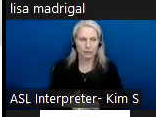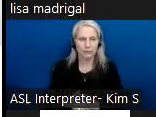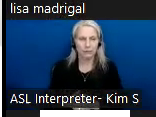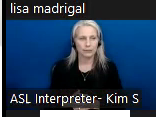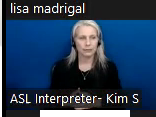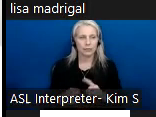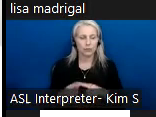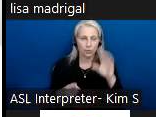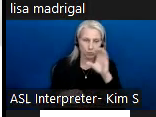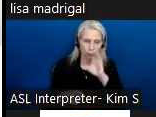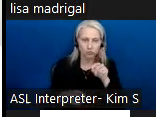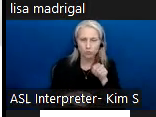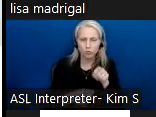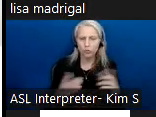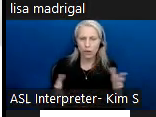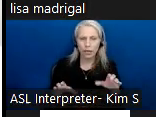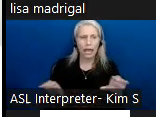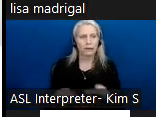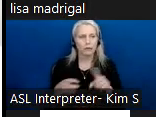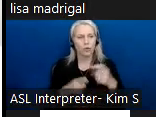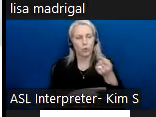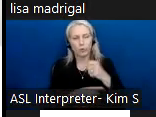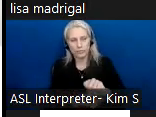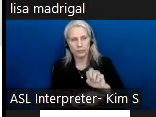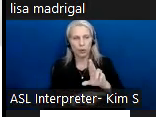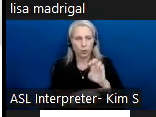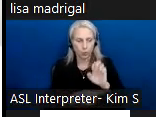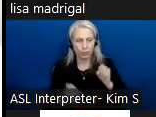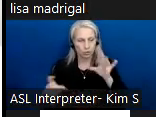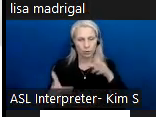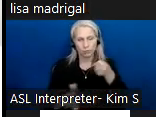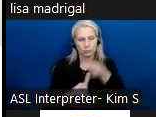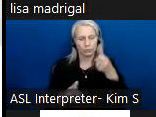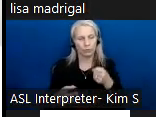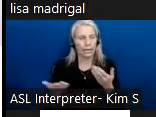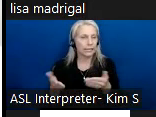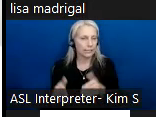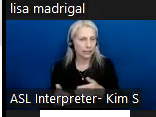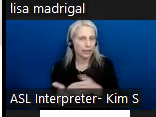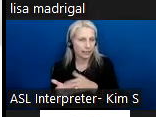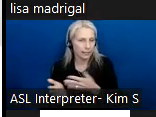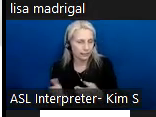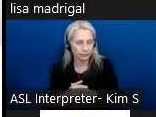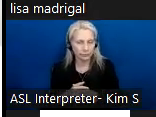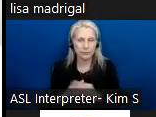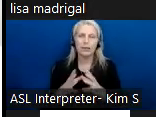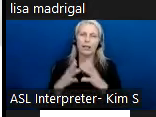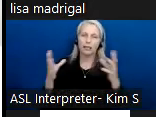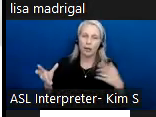to actively resist re-traumatization. So that's a ton. And I want to encourage everyone to